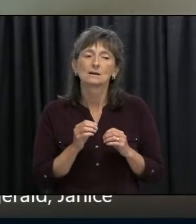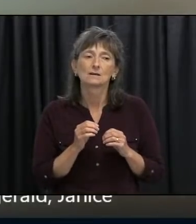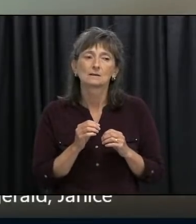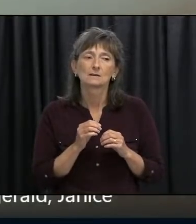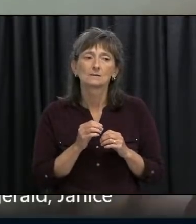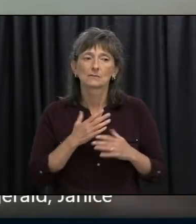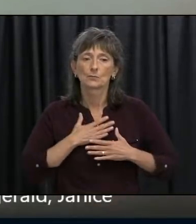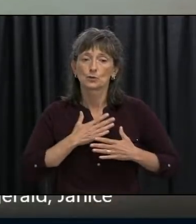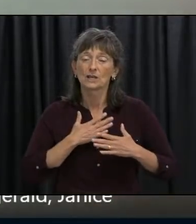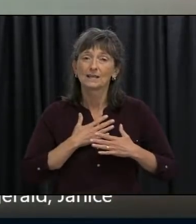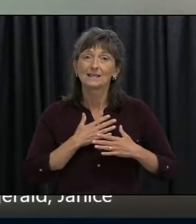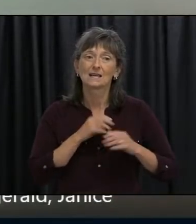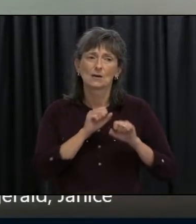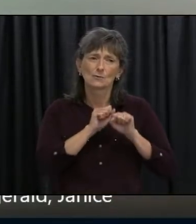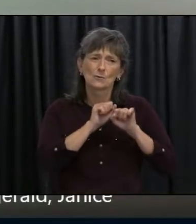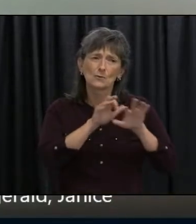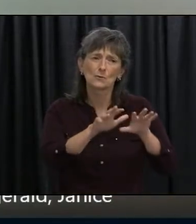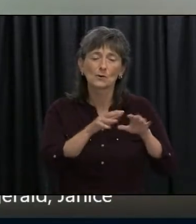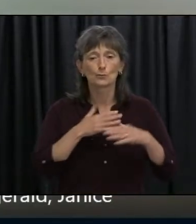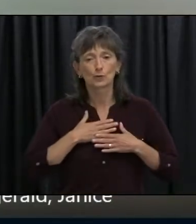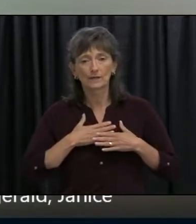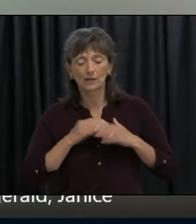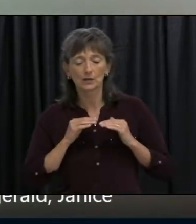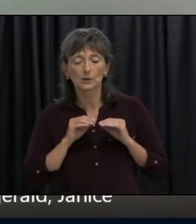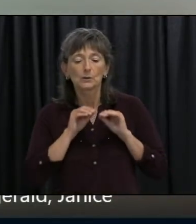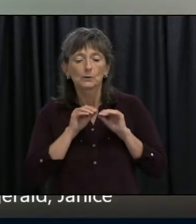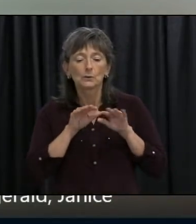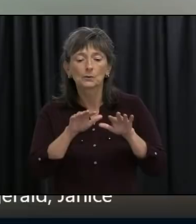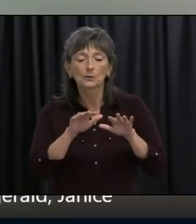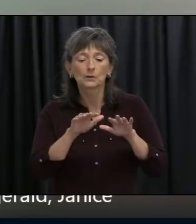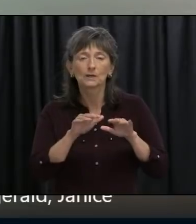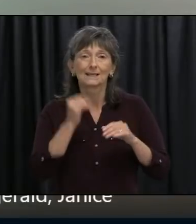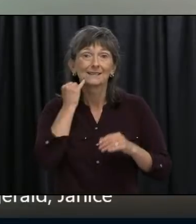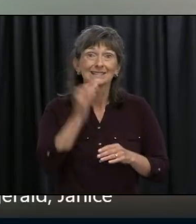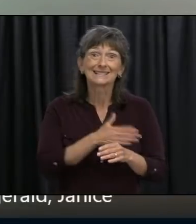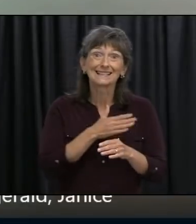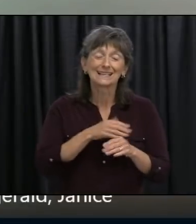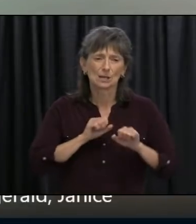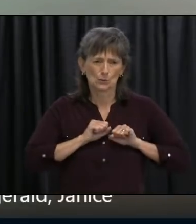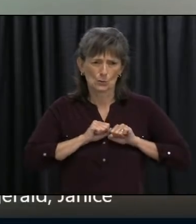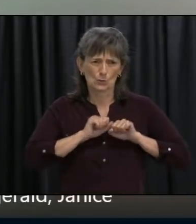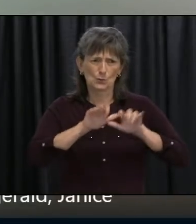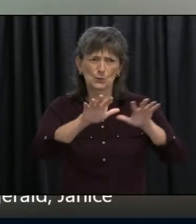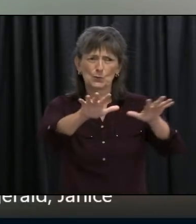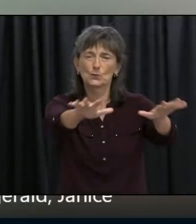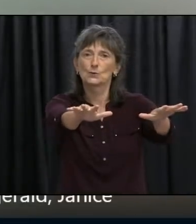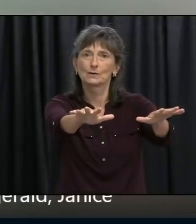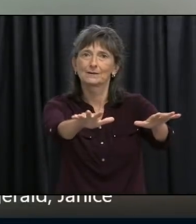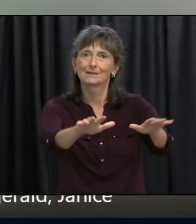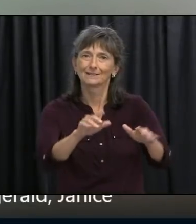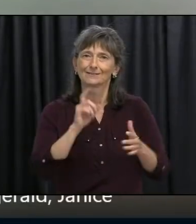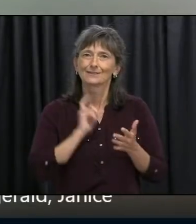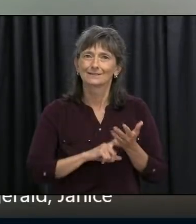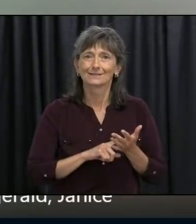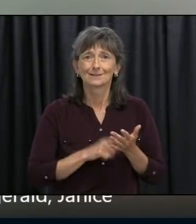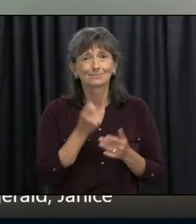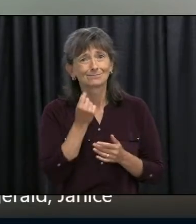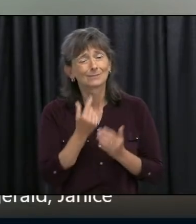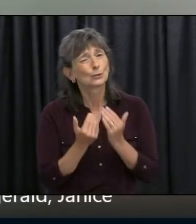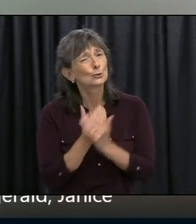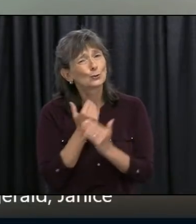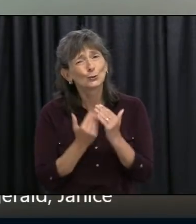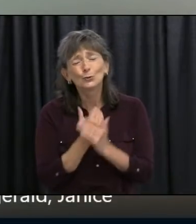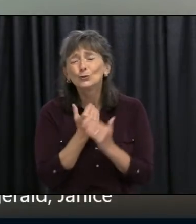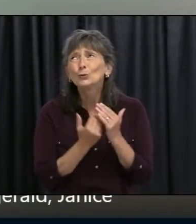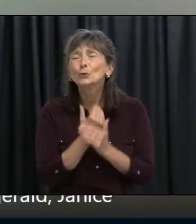breathing much further than if they're not singing. This is all really new information, though,